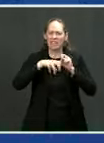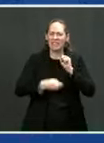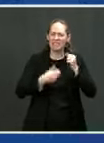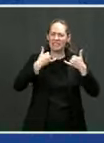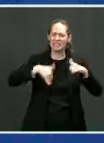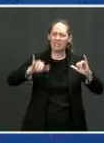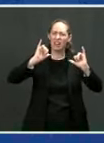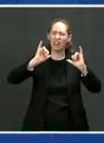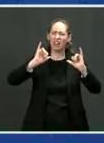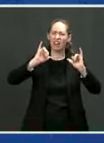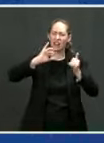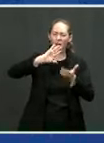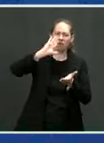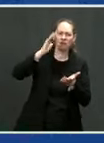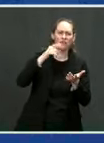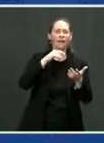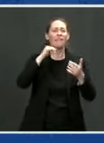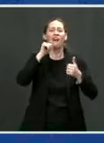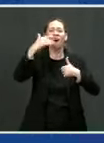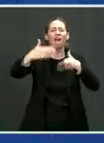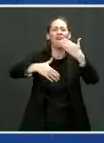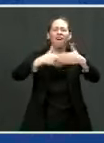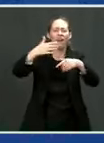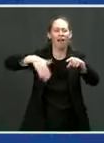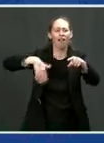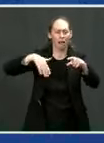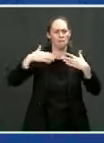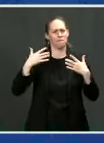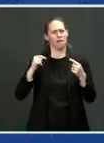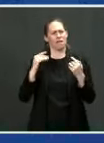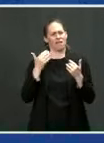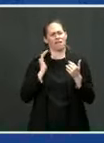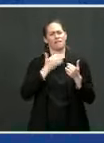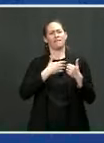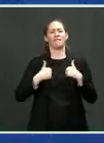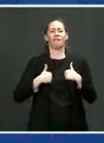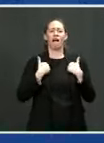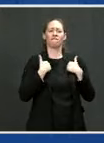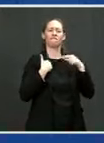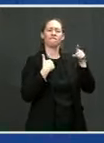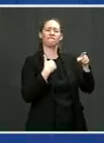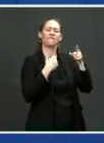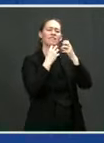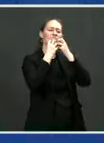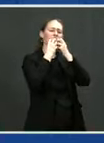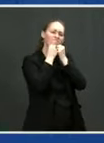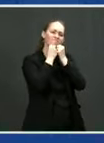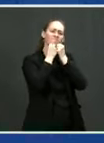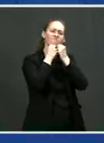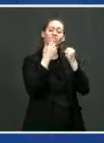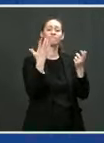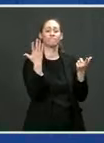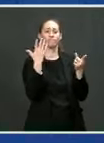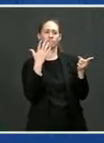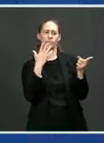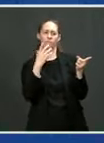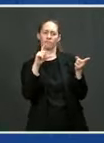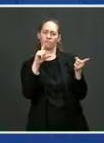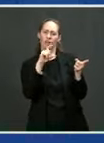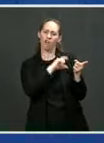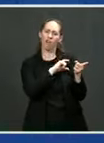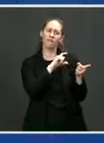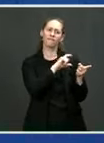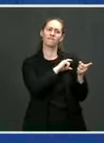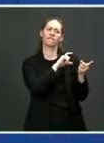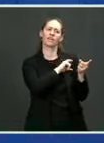for the courageous life and legacy of Officer William